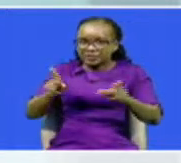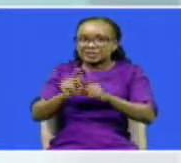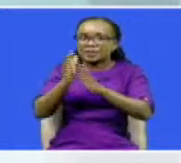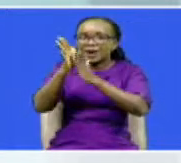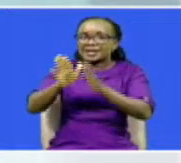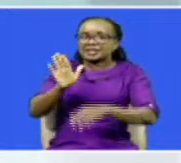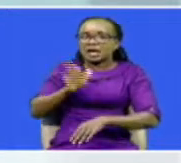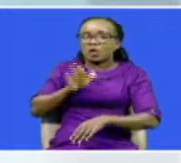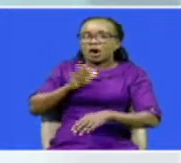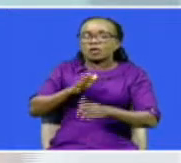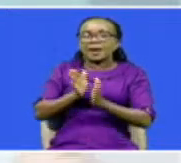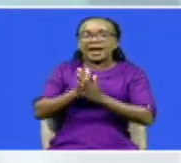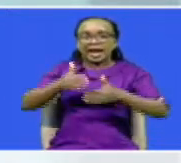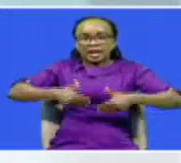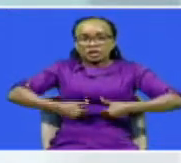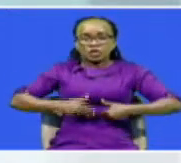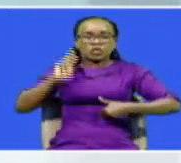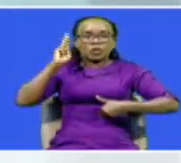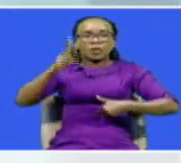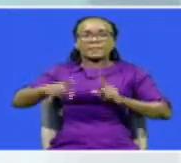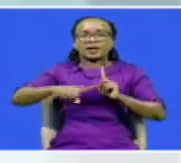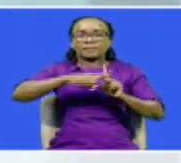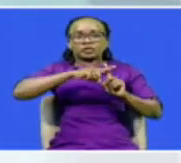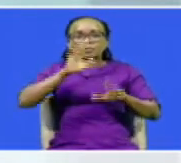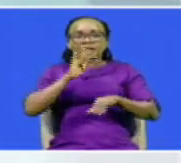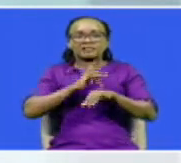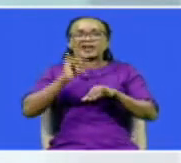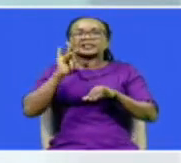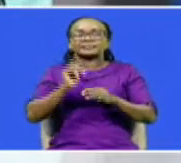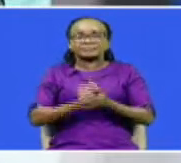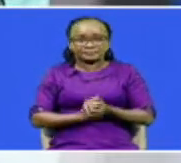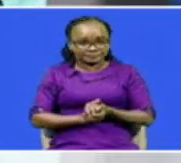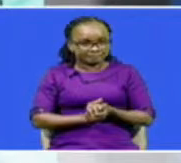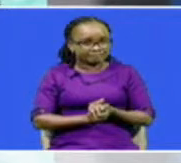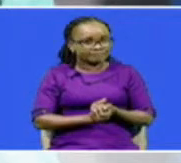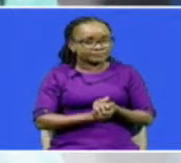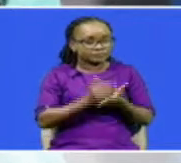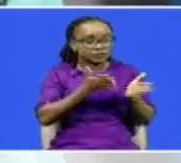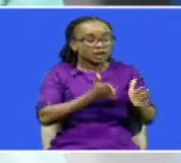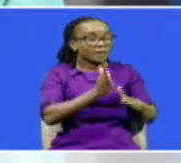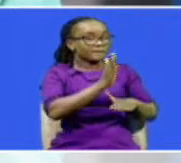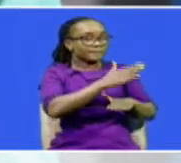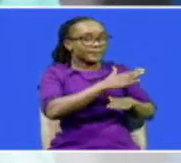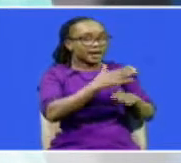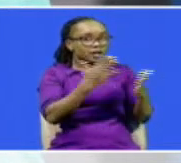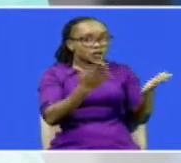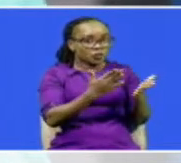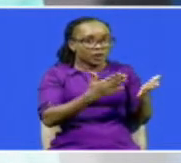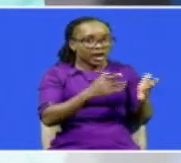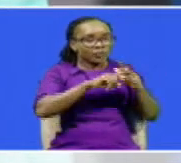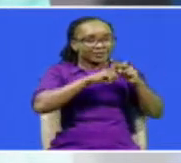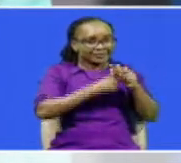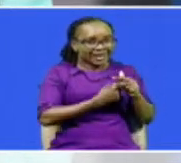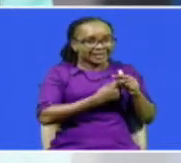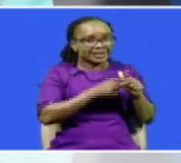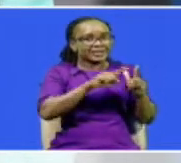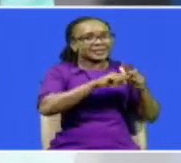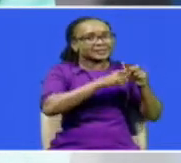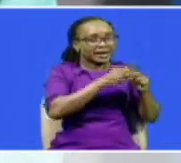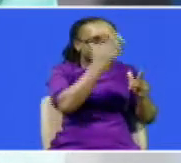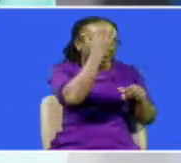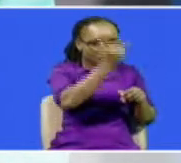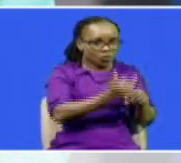leadership of a woman or a youth will be positively impactful. Okay, but let's just go back to where all this started. This started